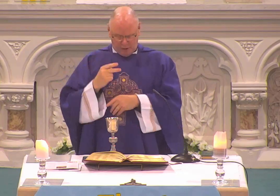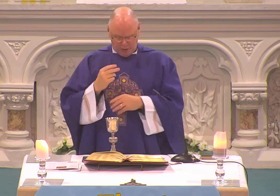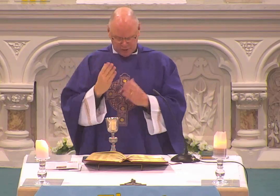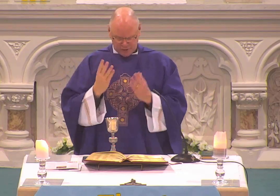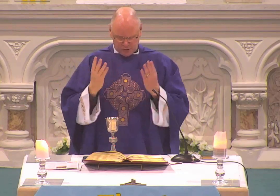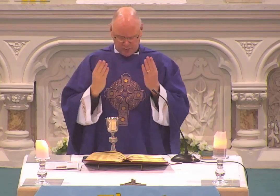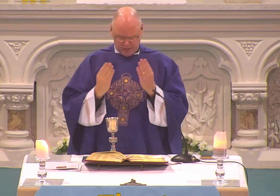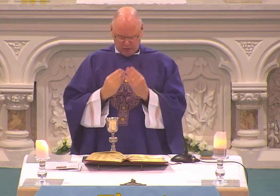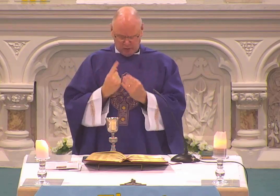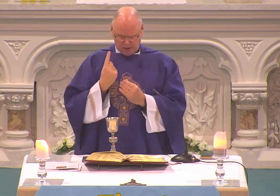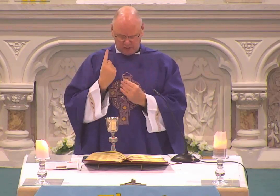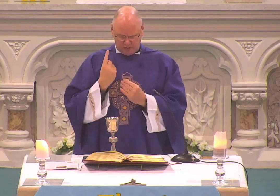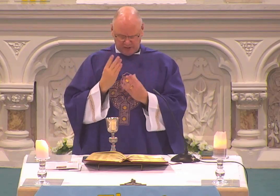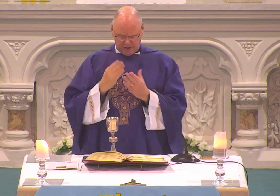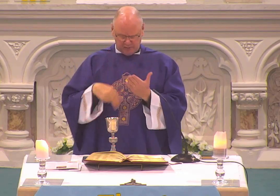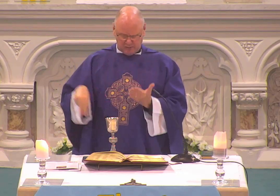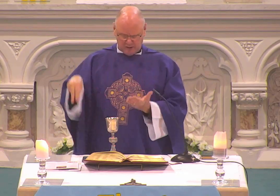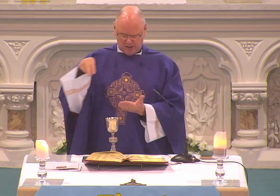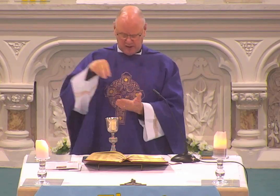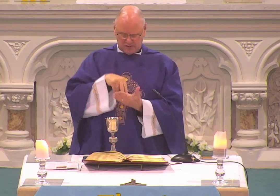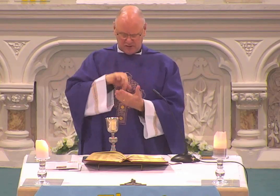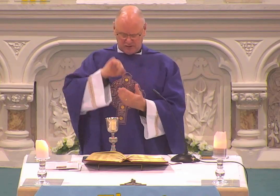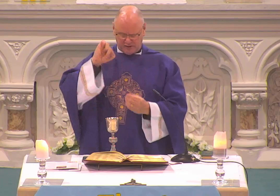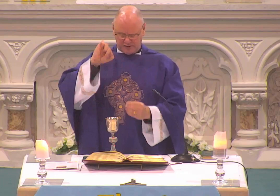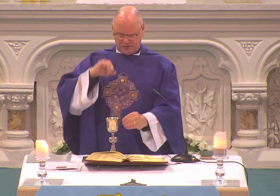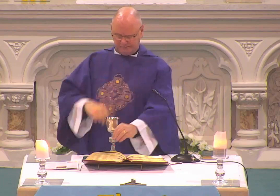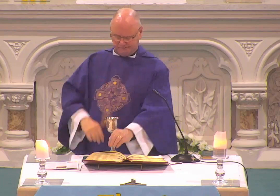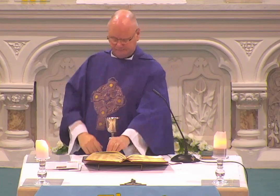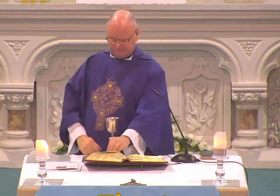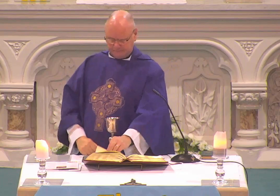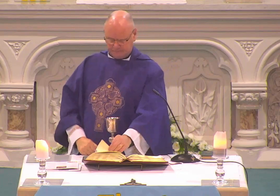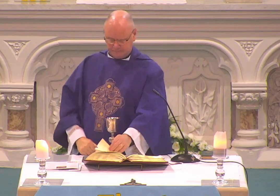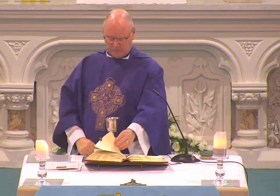may also be one with him in his resurrection.